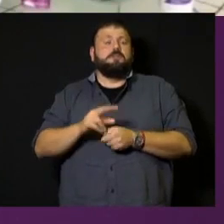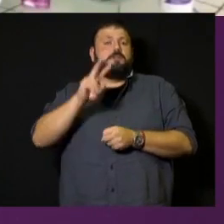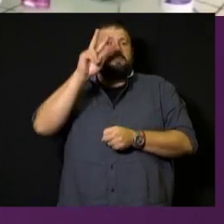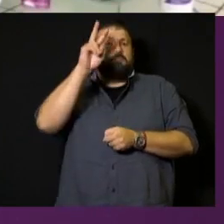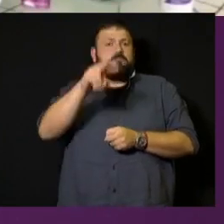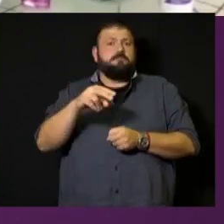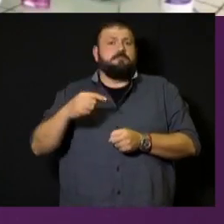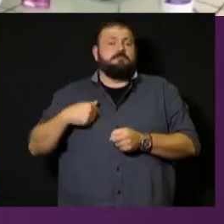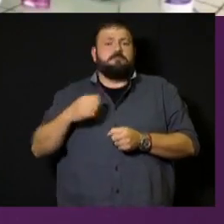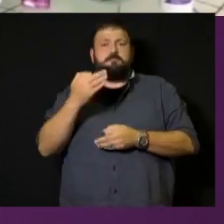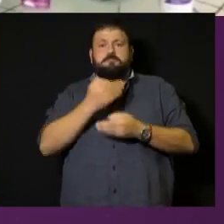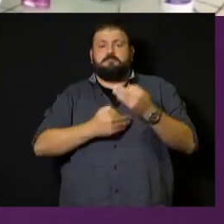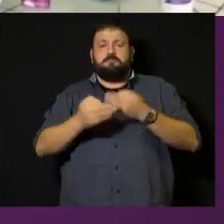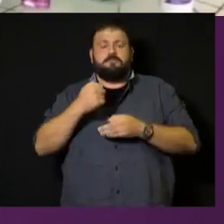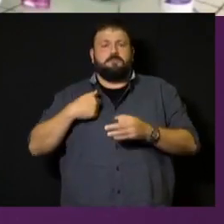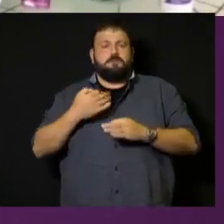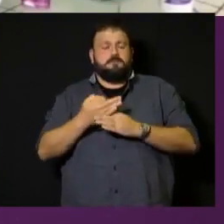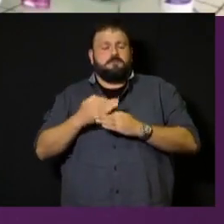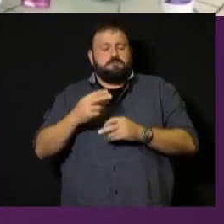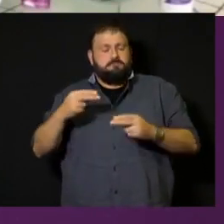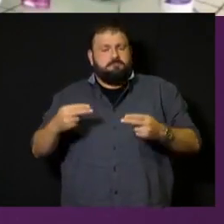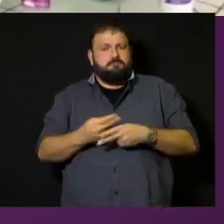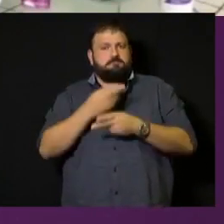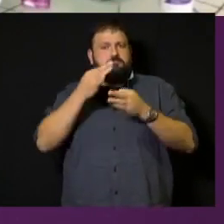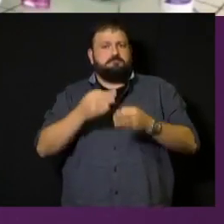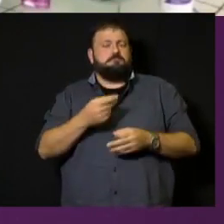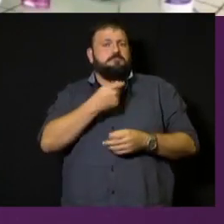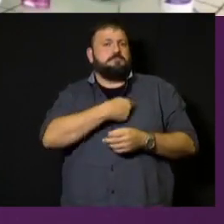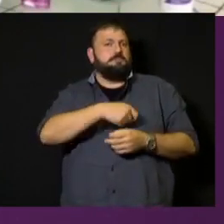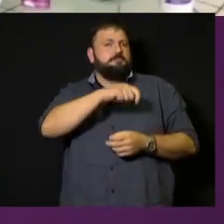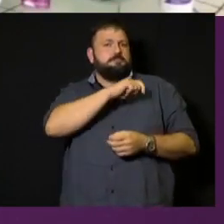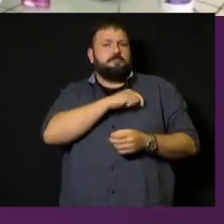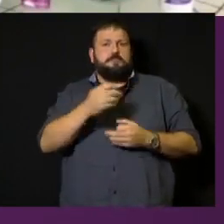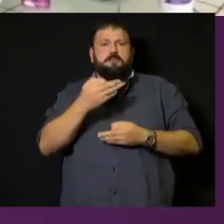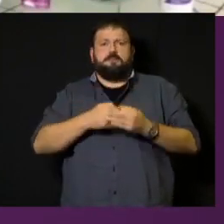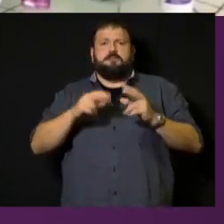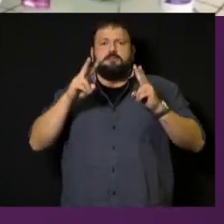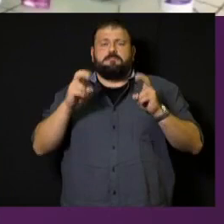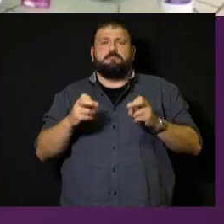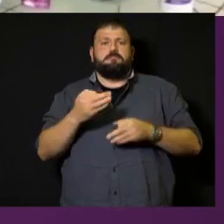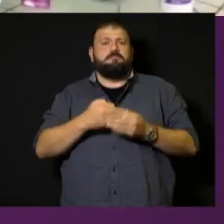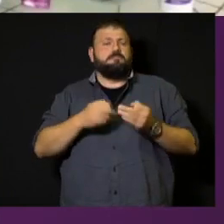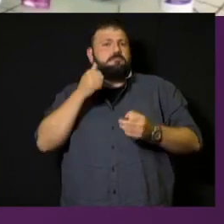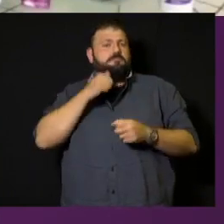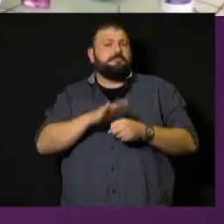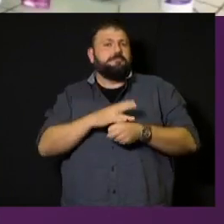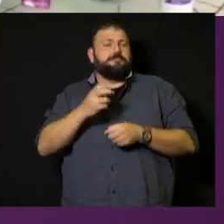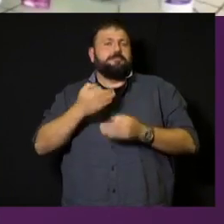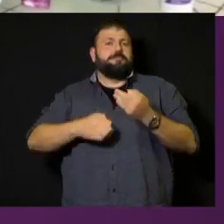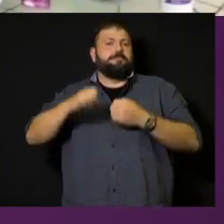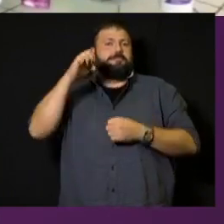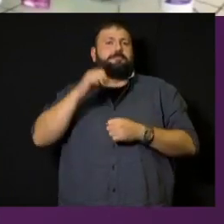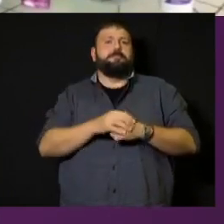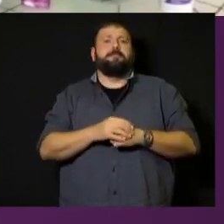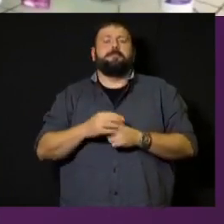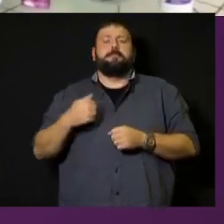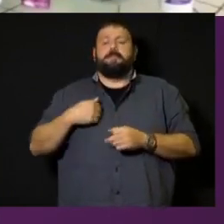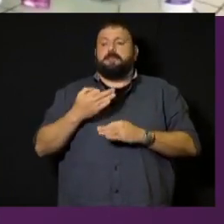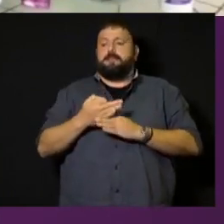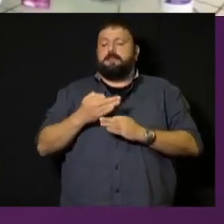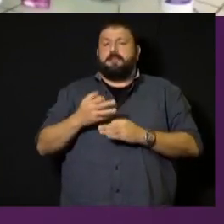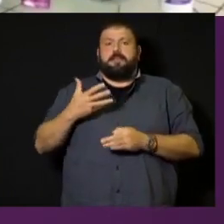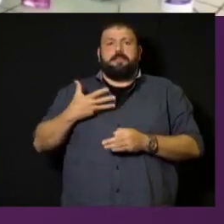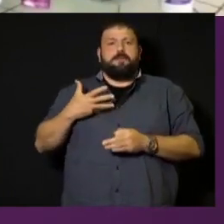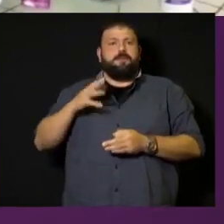I am Manuel Turino. Was born in Basque Country in Spain. I'm first because of the age. Yes,